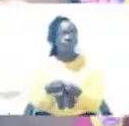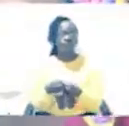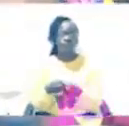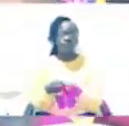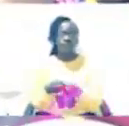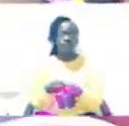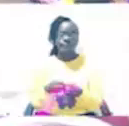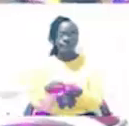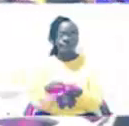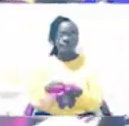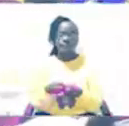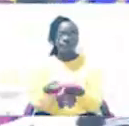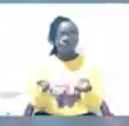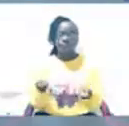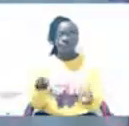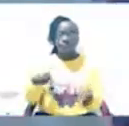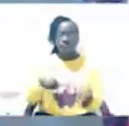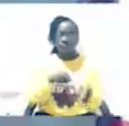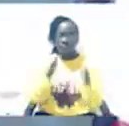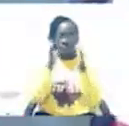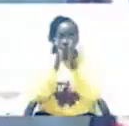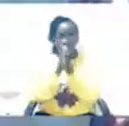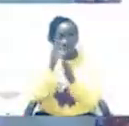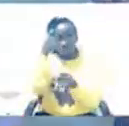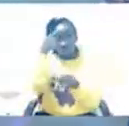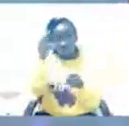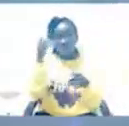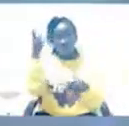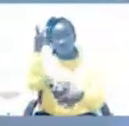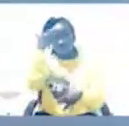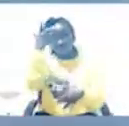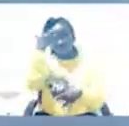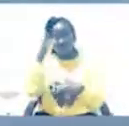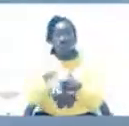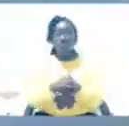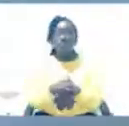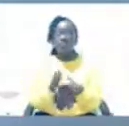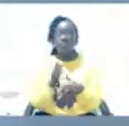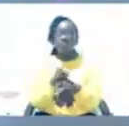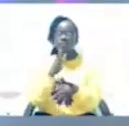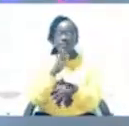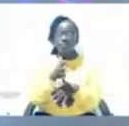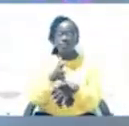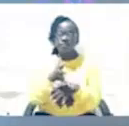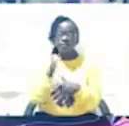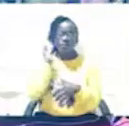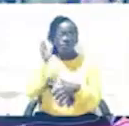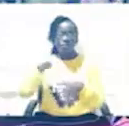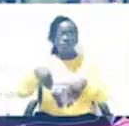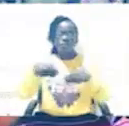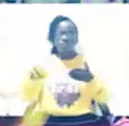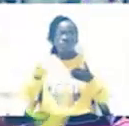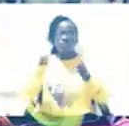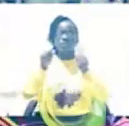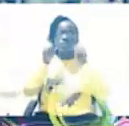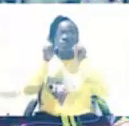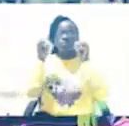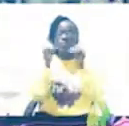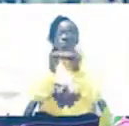Then we pray for the sick. And afterwards, we'll release a blessing upon this land.